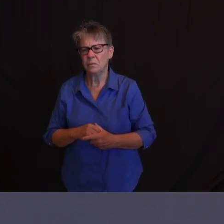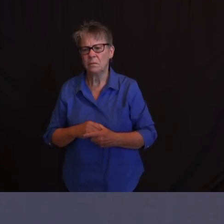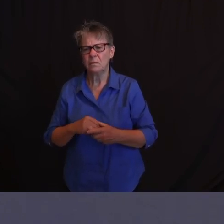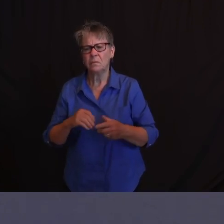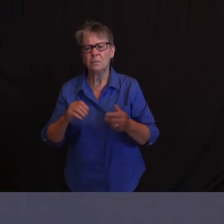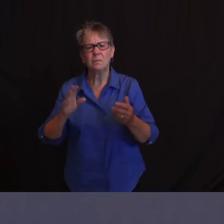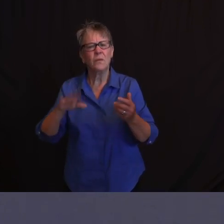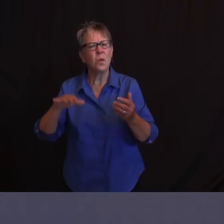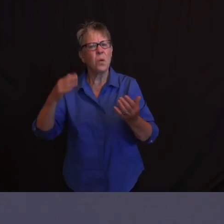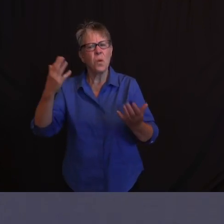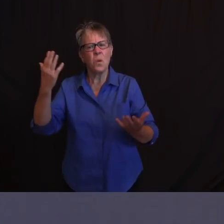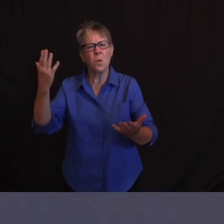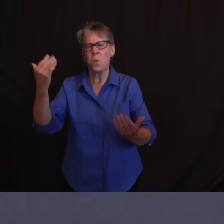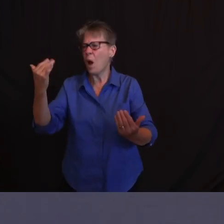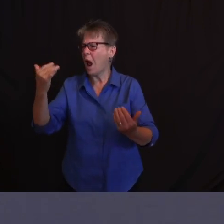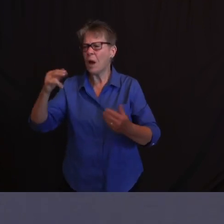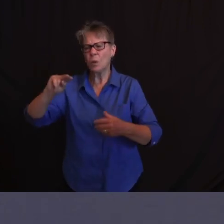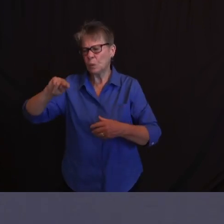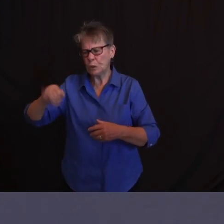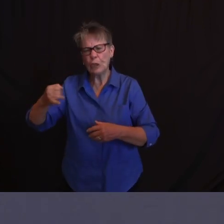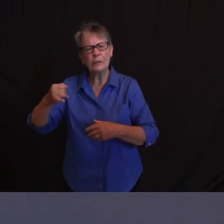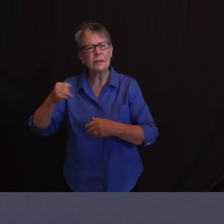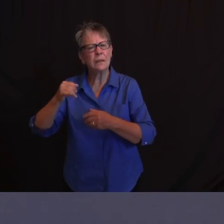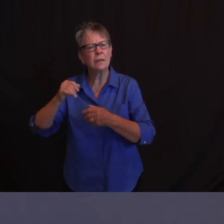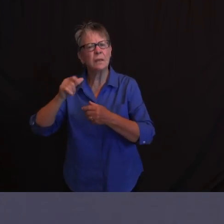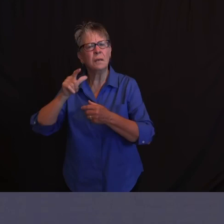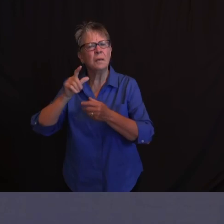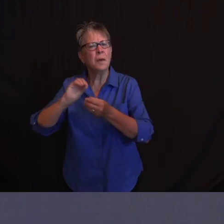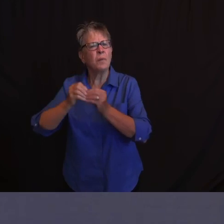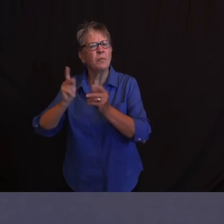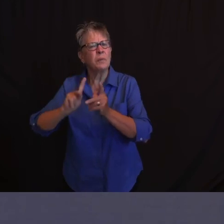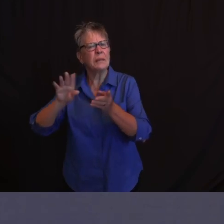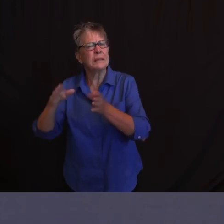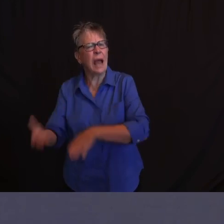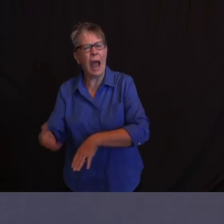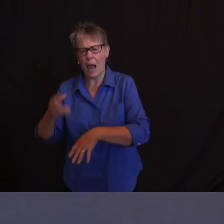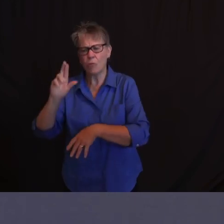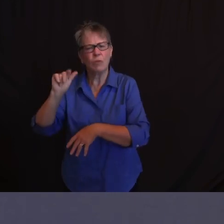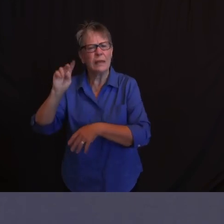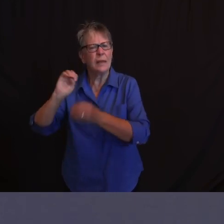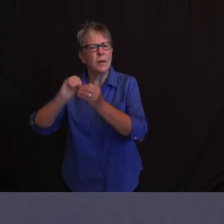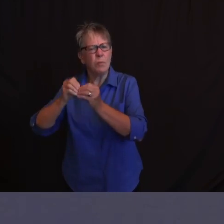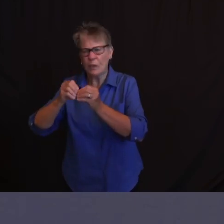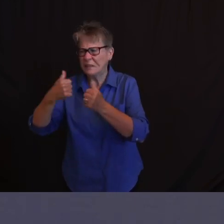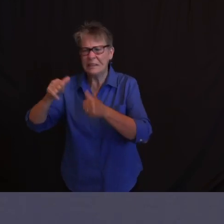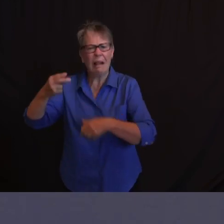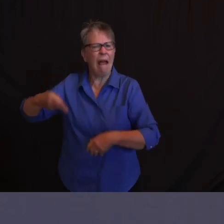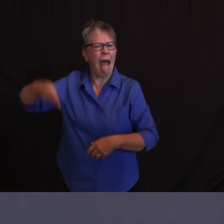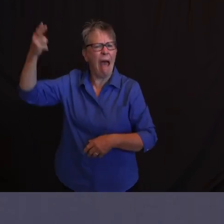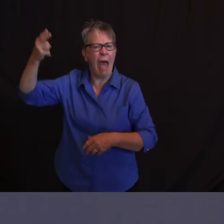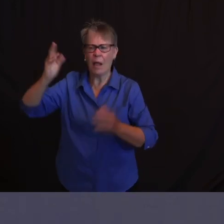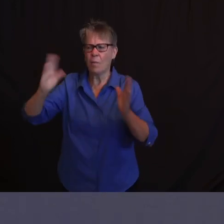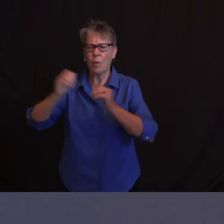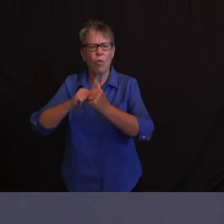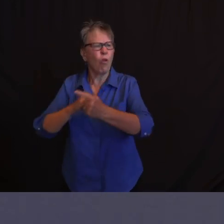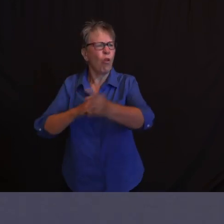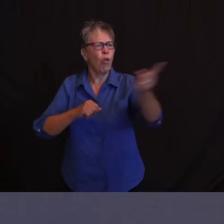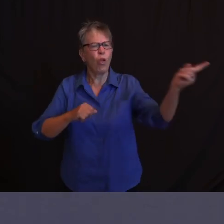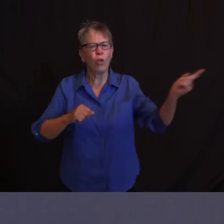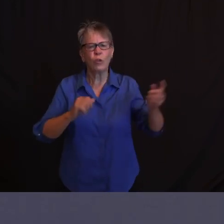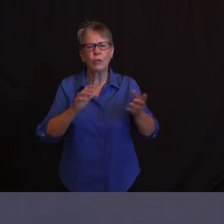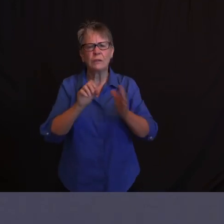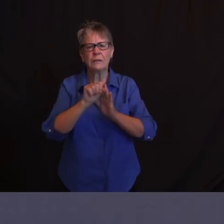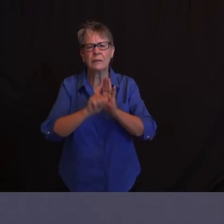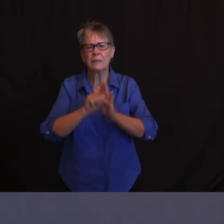they see cases rise. And this one's from Tom Davis. The NJEA sent out a set of rules for returning